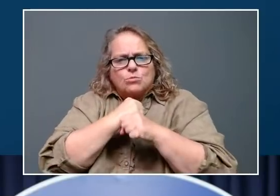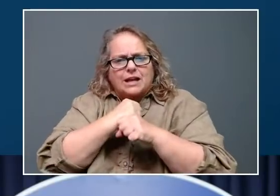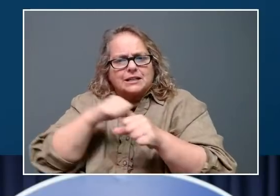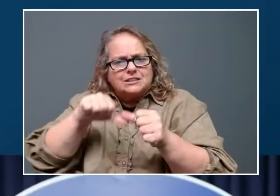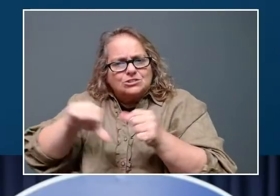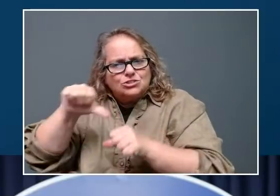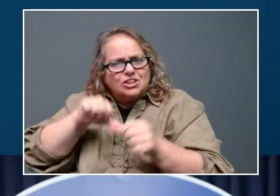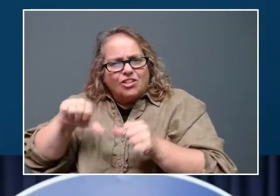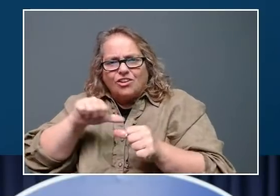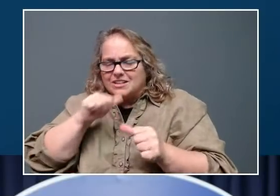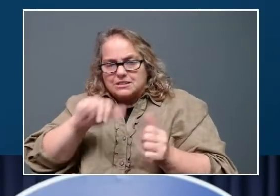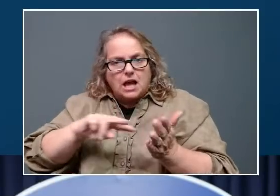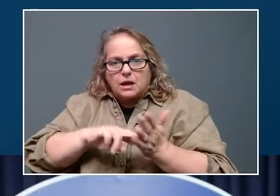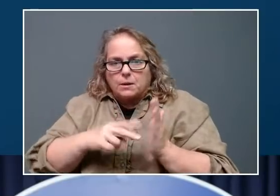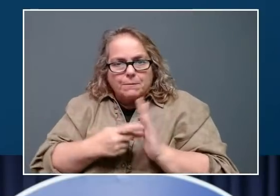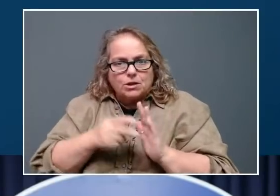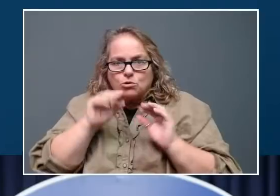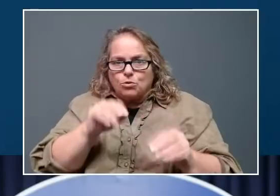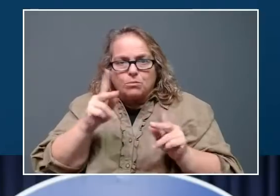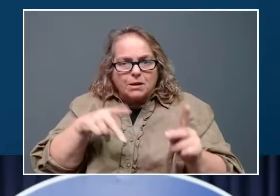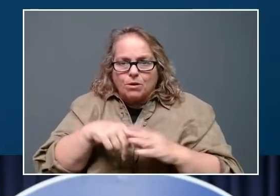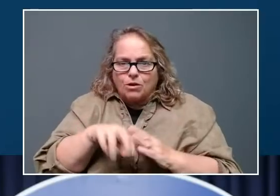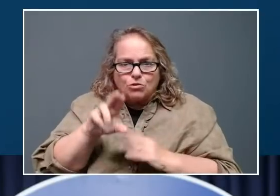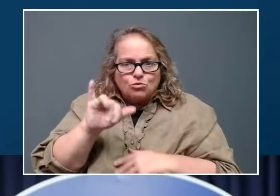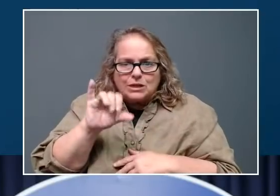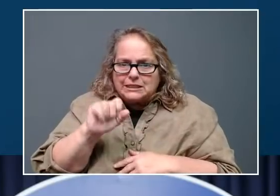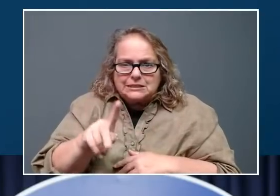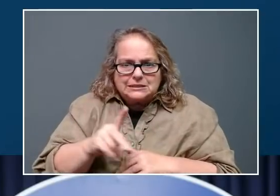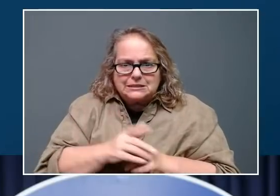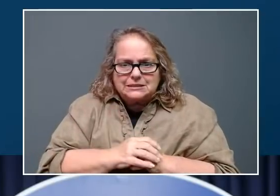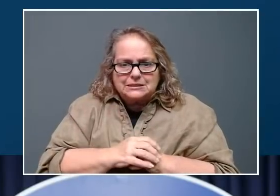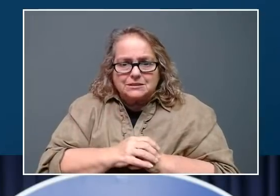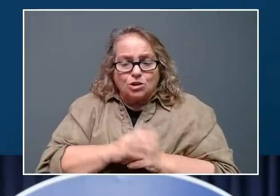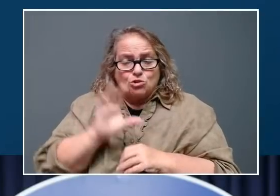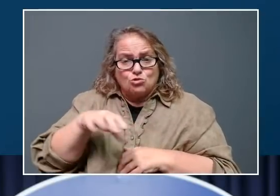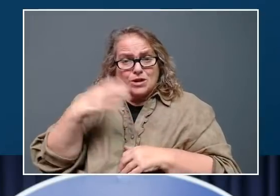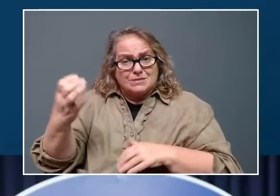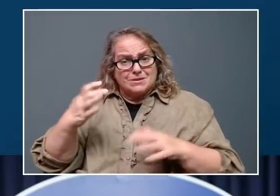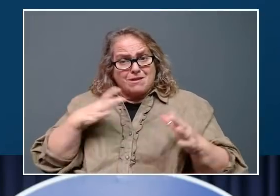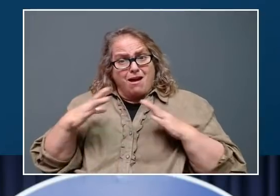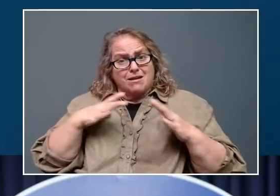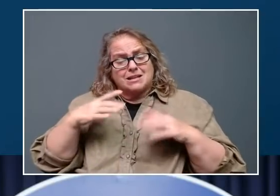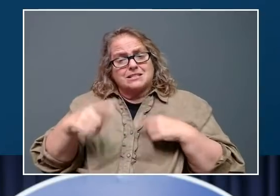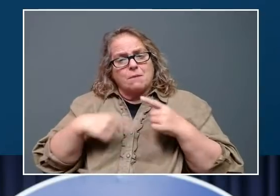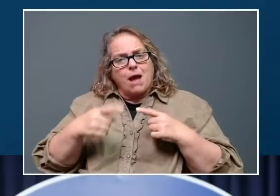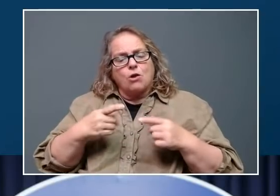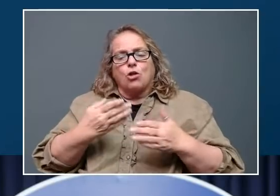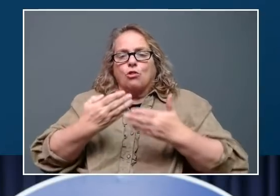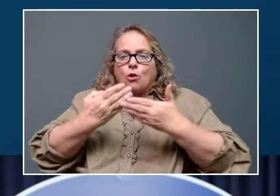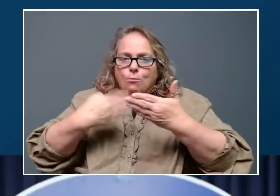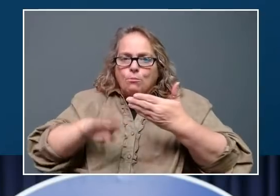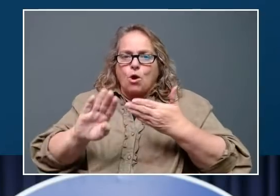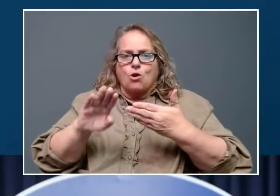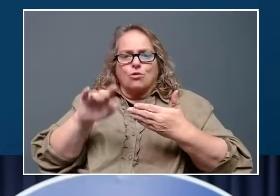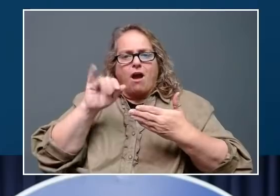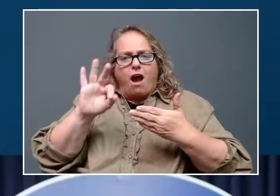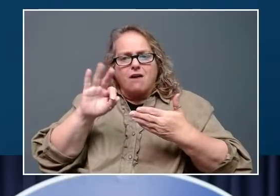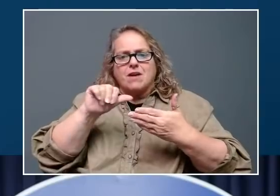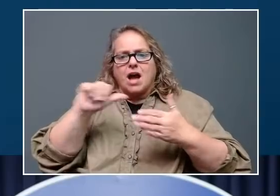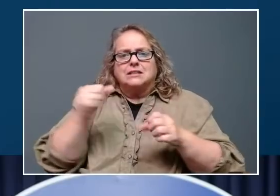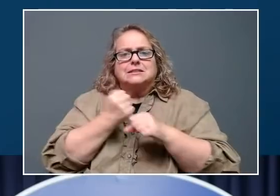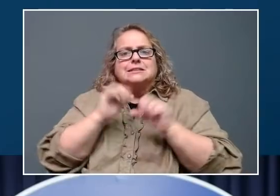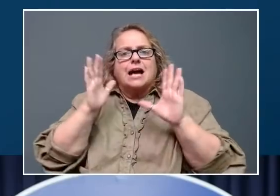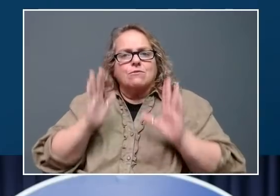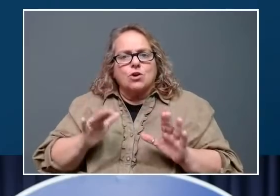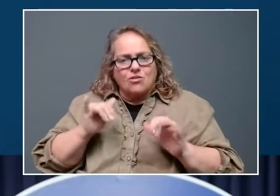whole Christmas the whole Christmas holiday is about the birth of a Savior that sacrificed